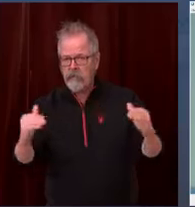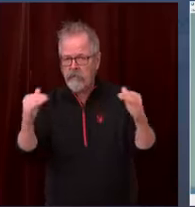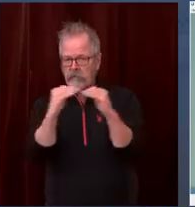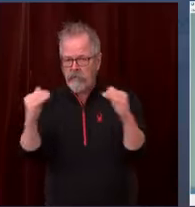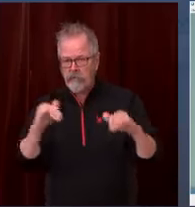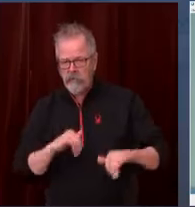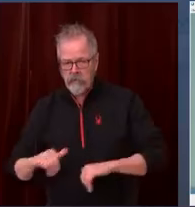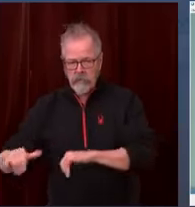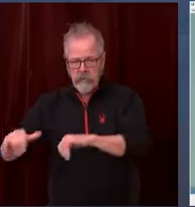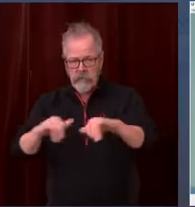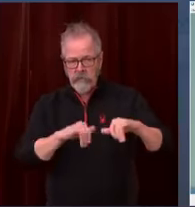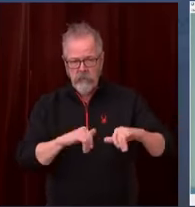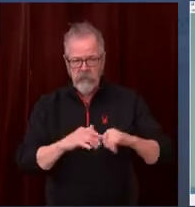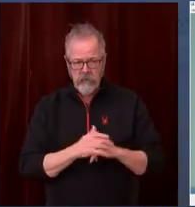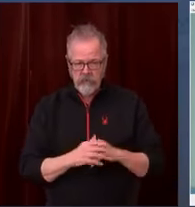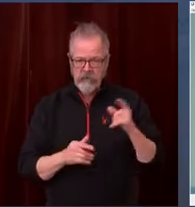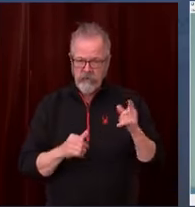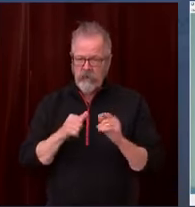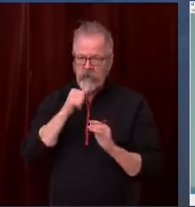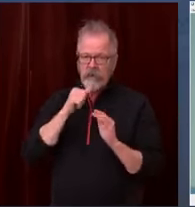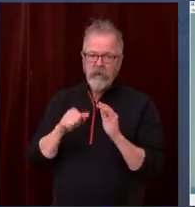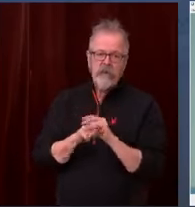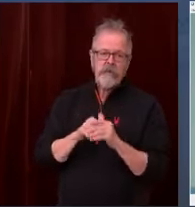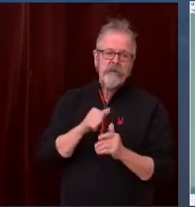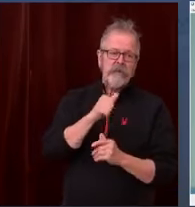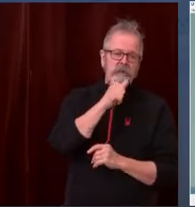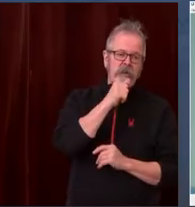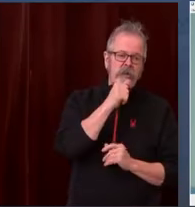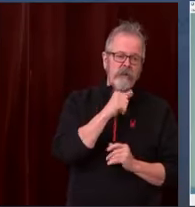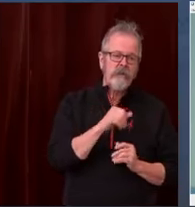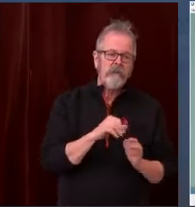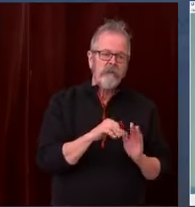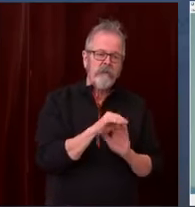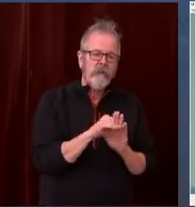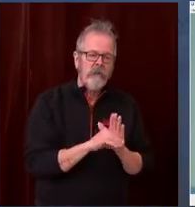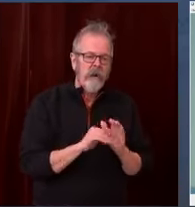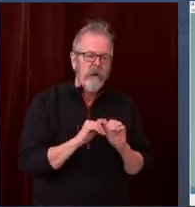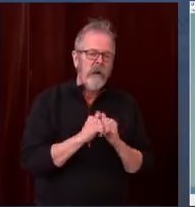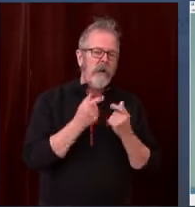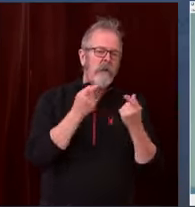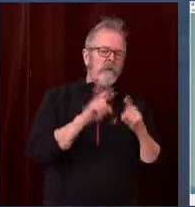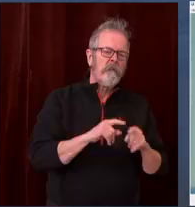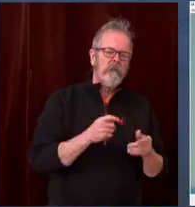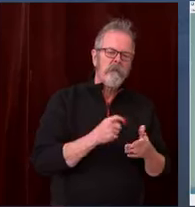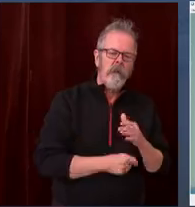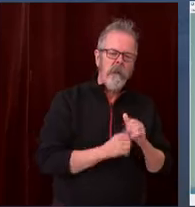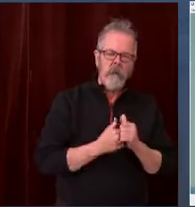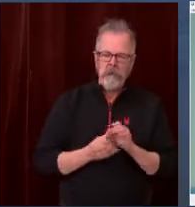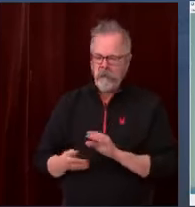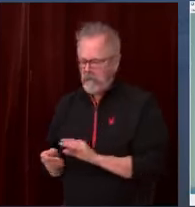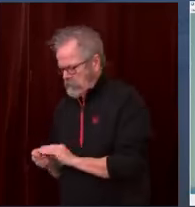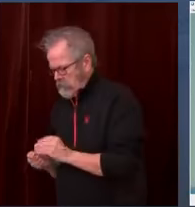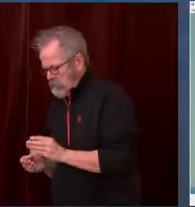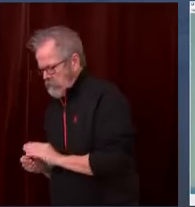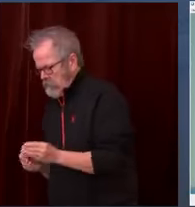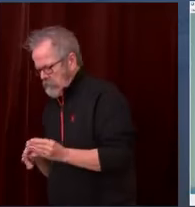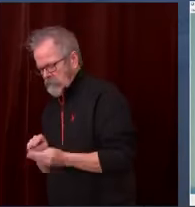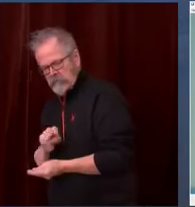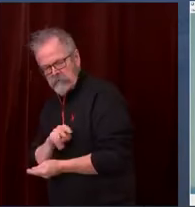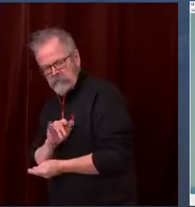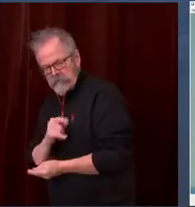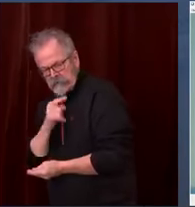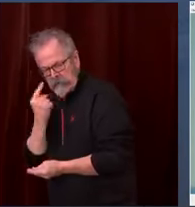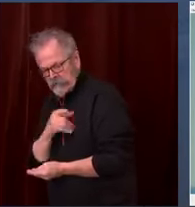their determinations public. So you can't even go and look and find out what they're looking at, much less how they're weighting it in a